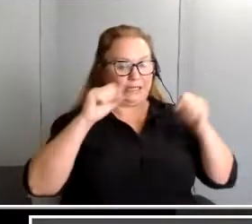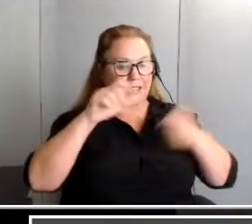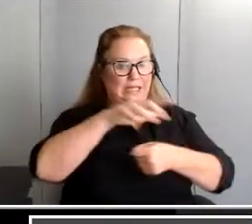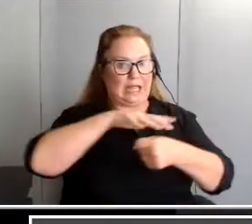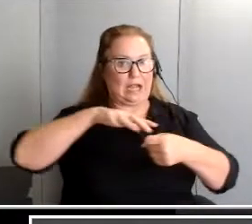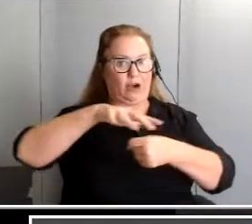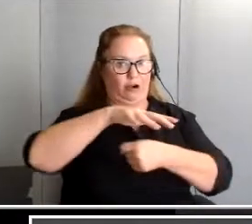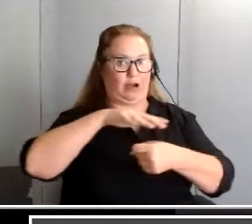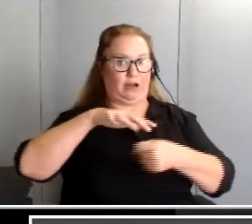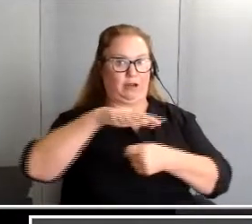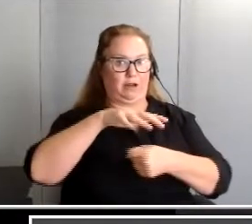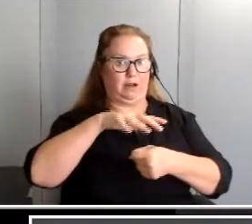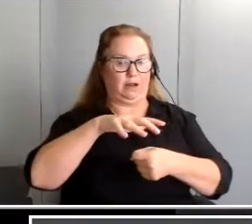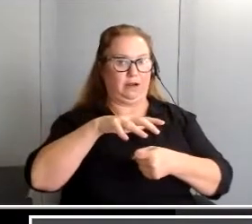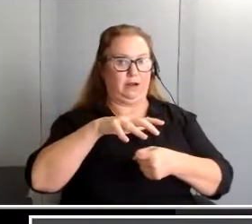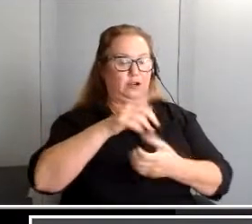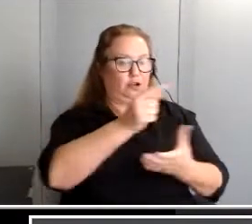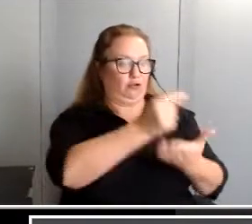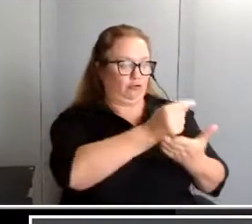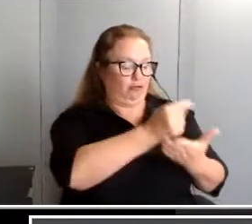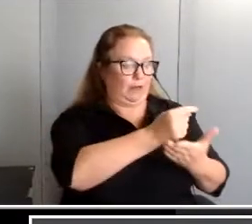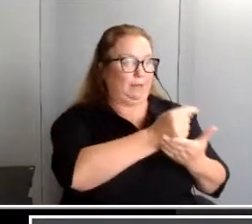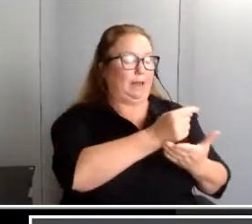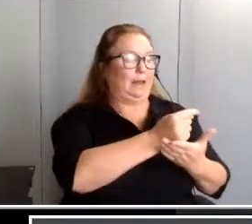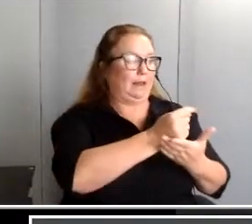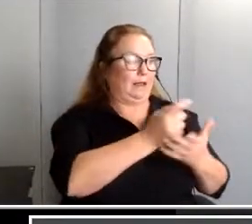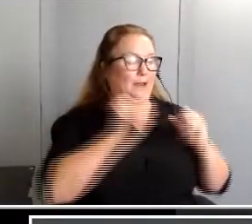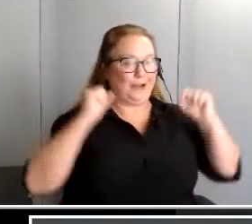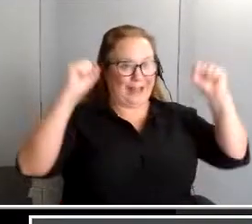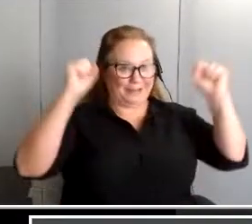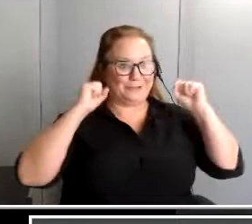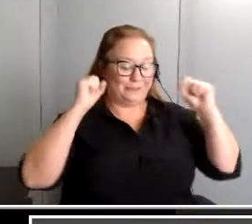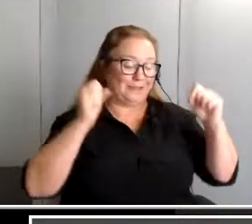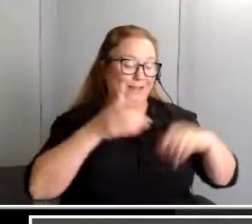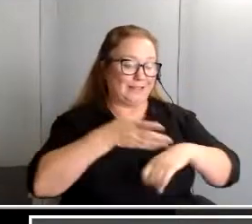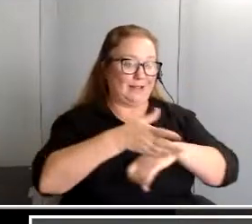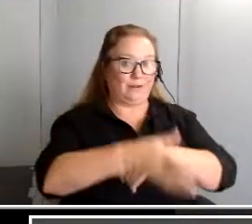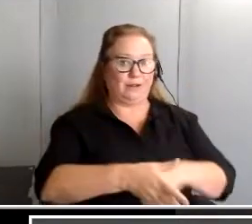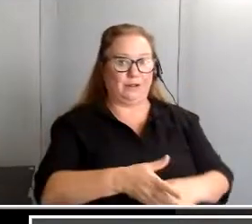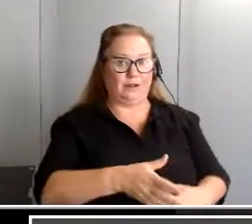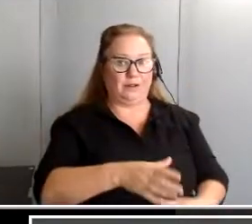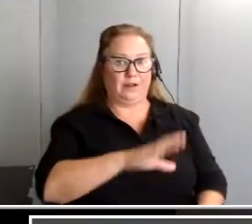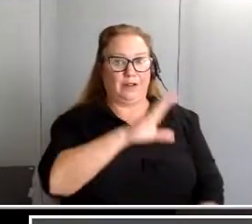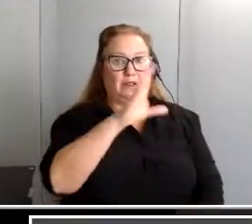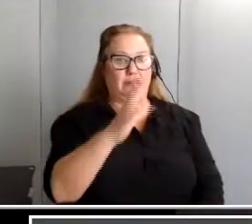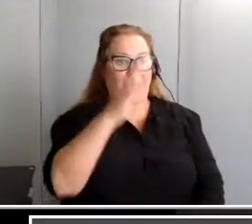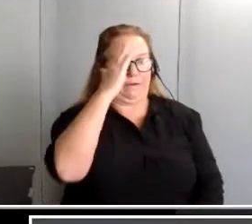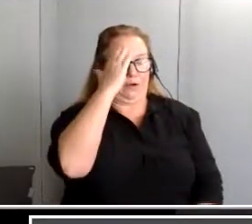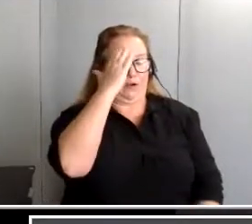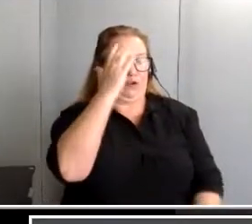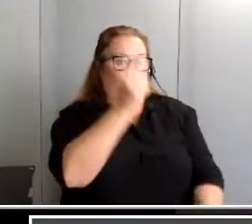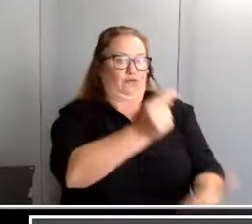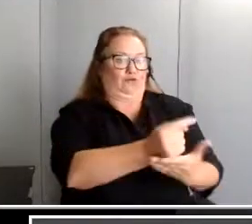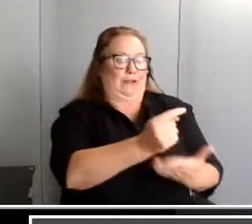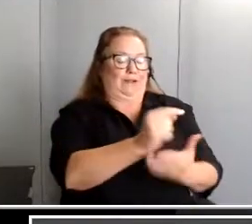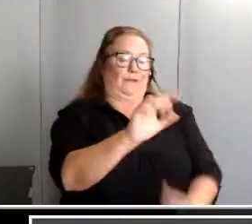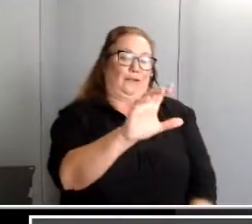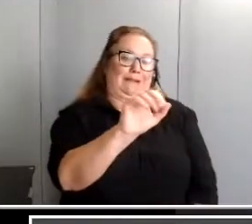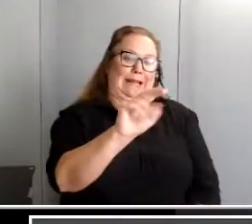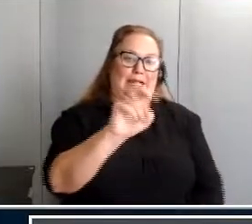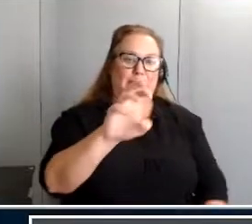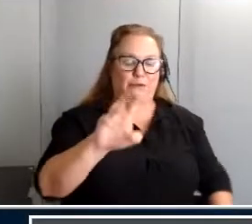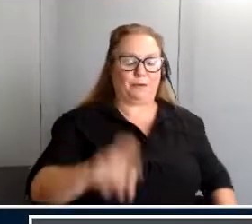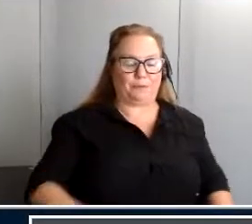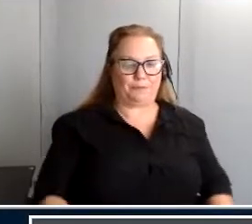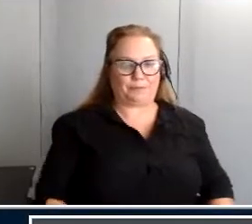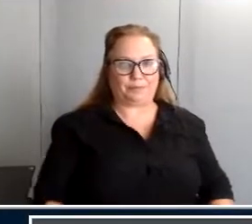that you'd get your treatment, go over and work out. Yeah, it's just, you never knew you were being treated for anything.